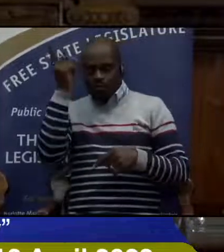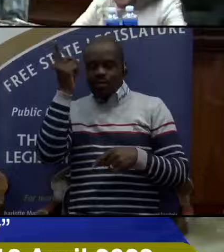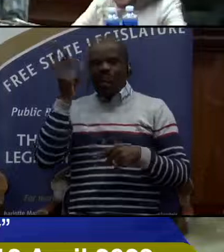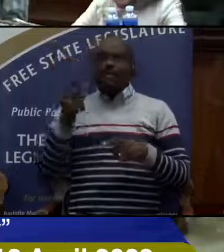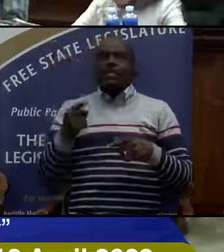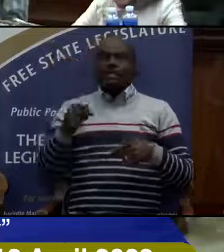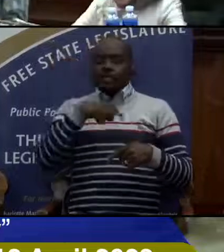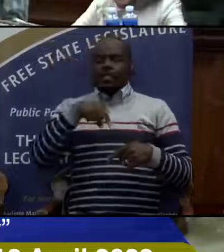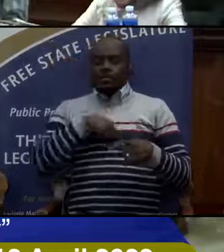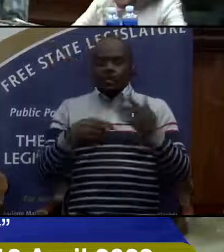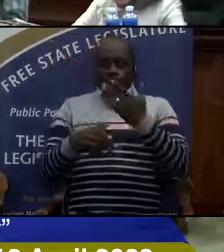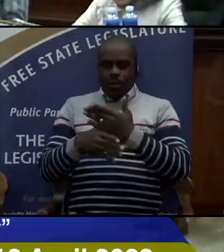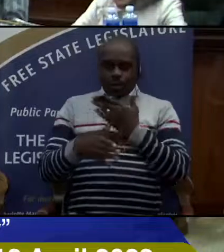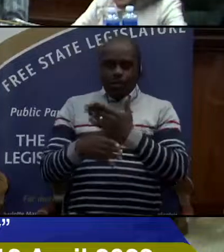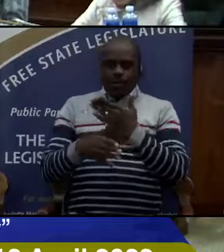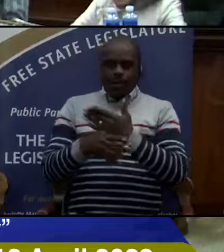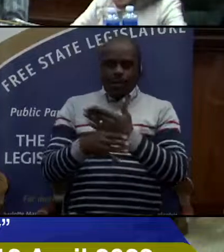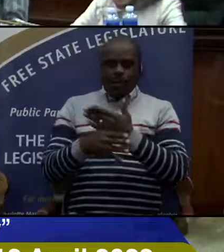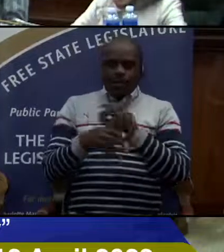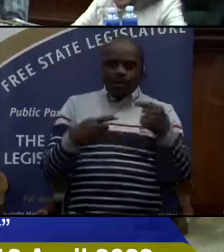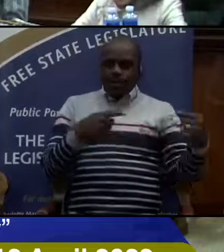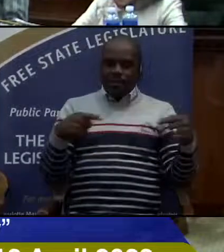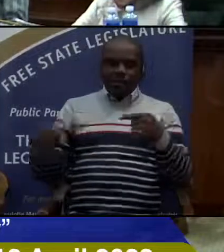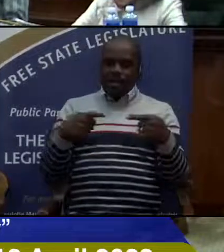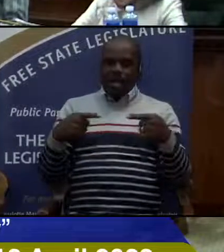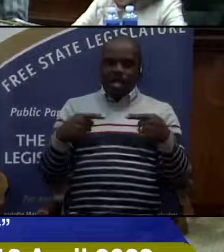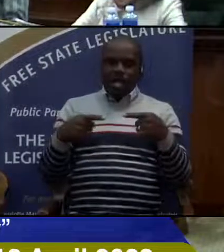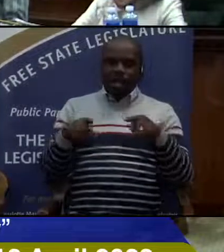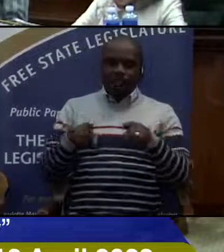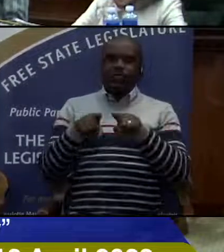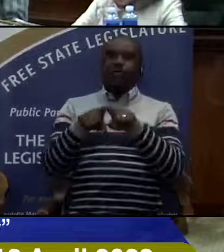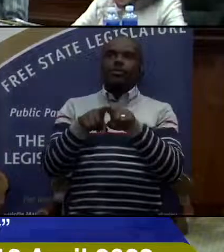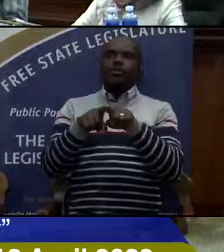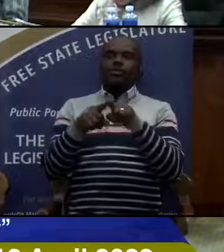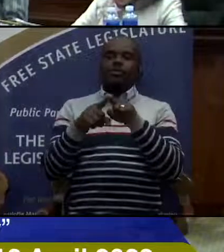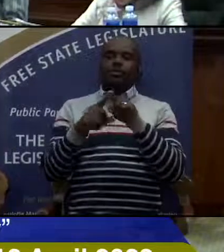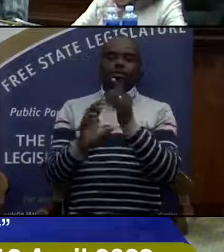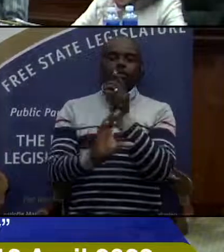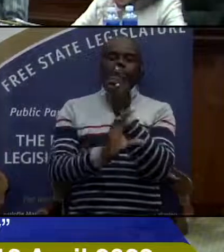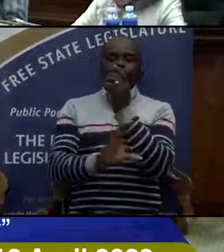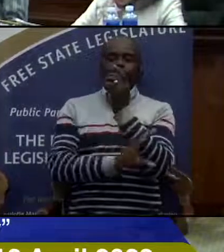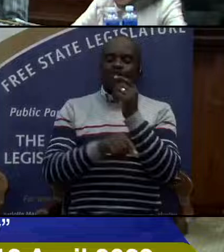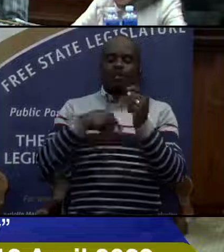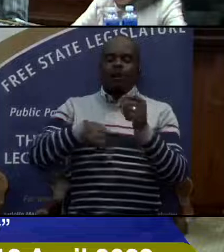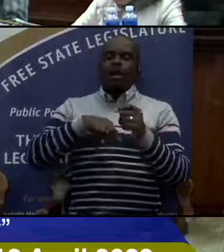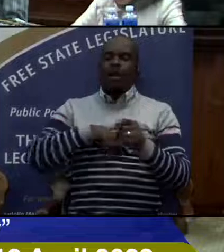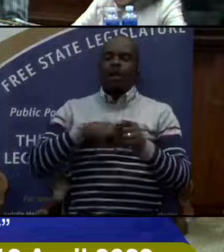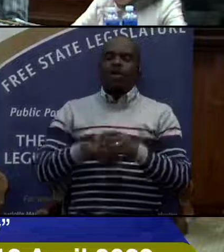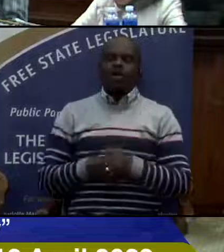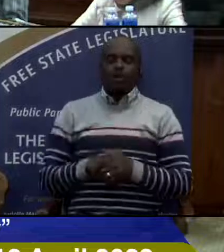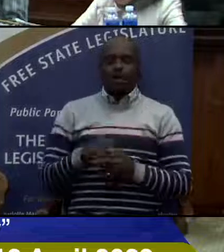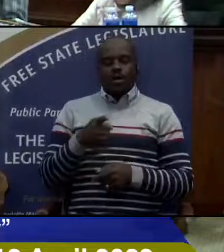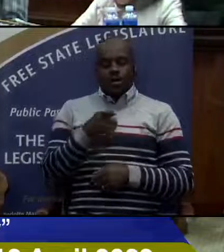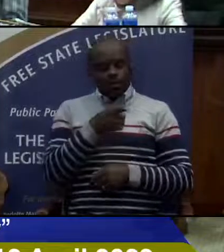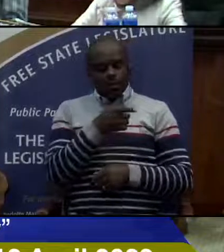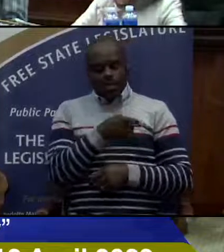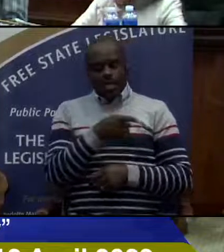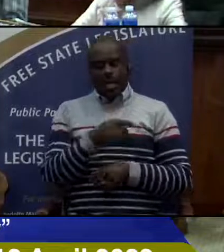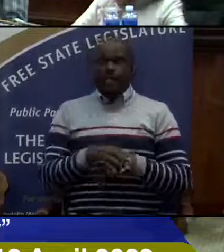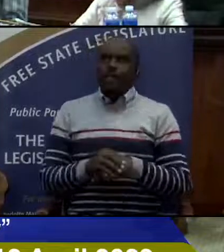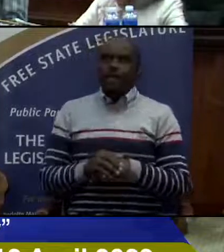the Constitution and the Bill of Rights, that the Honorable Jungle said, which at the core of it is